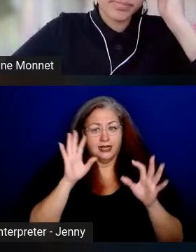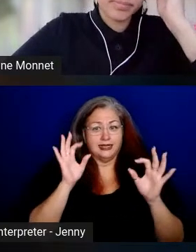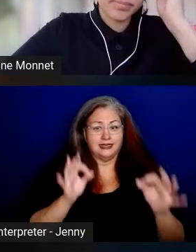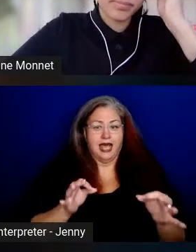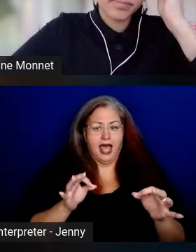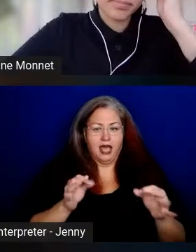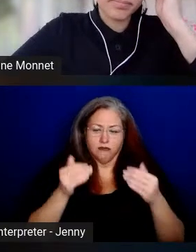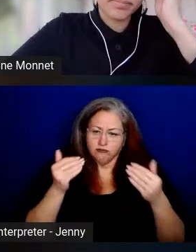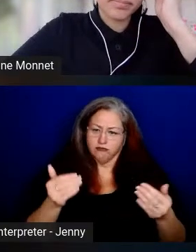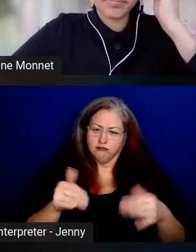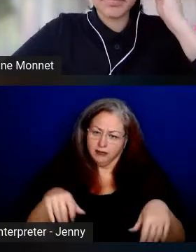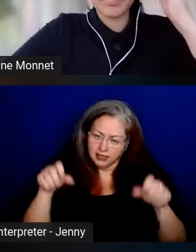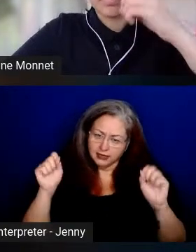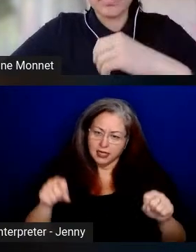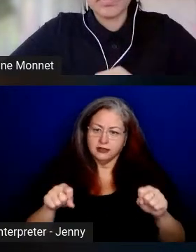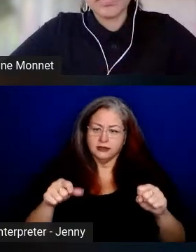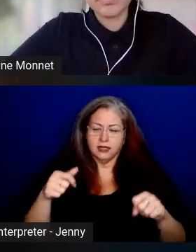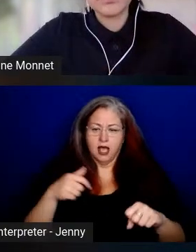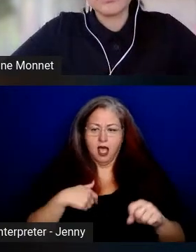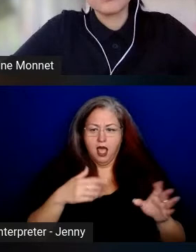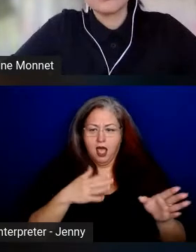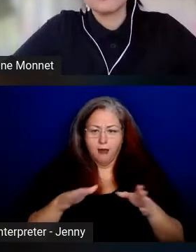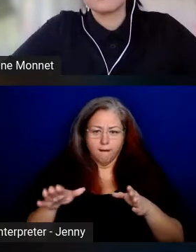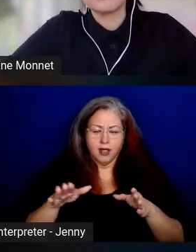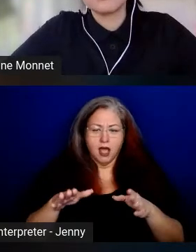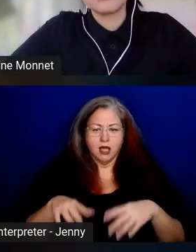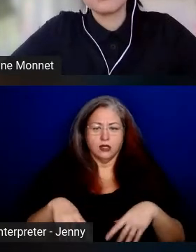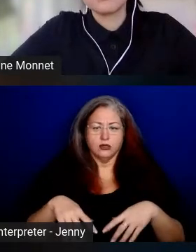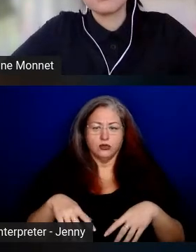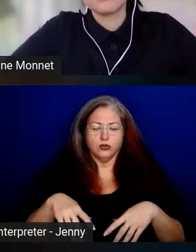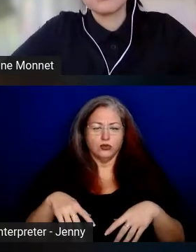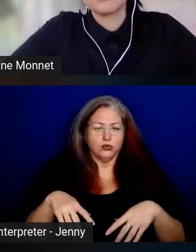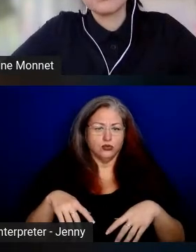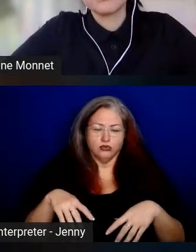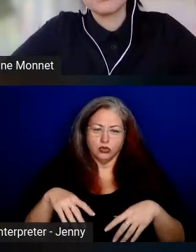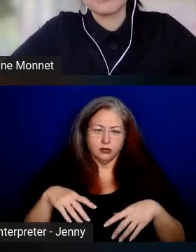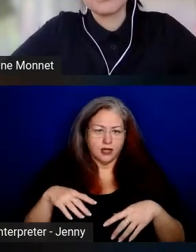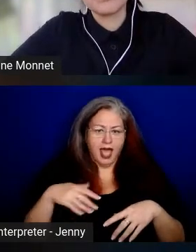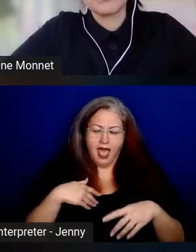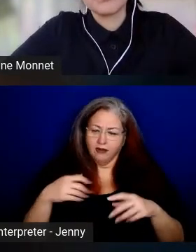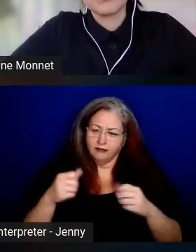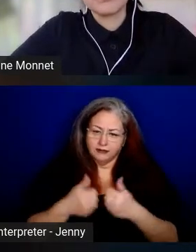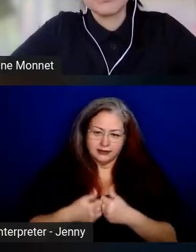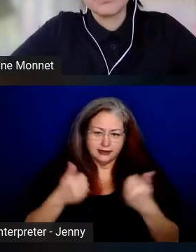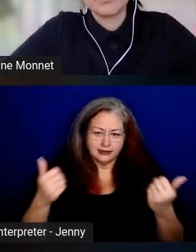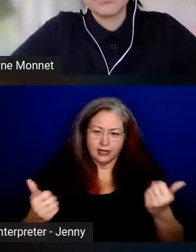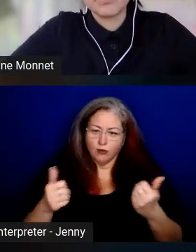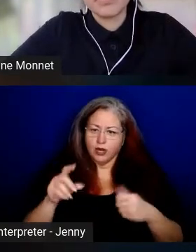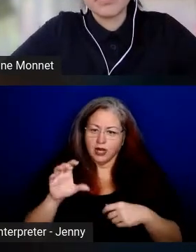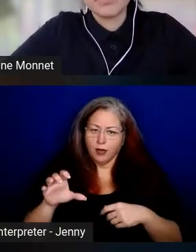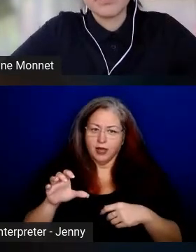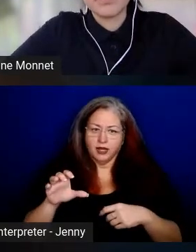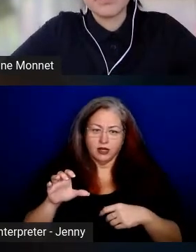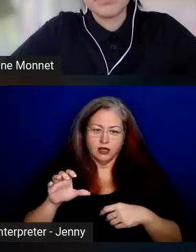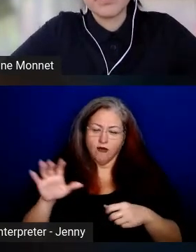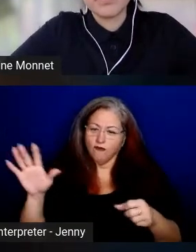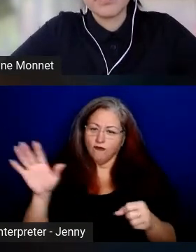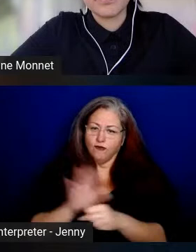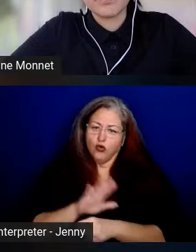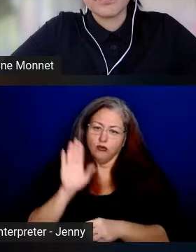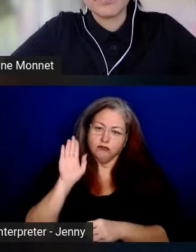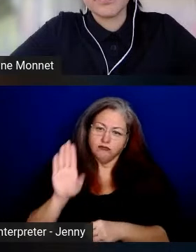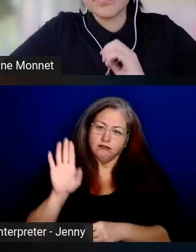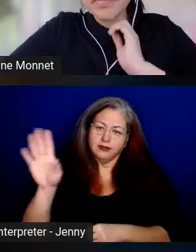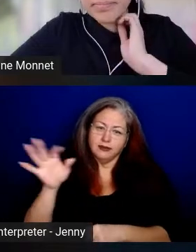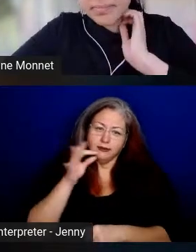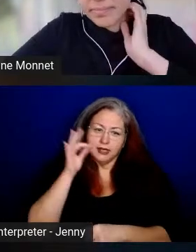say, yes, you know what, we're going to have a completely separate documentary just in that language? Because